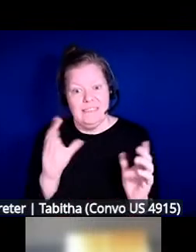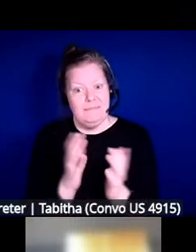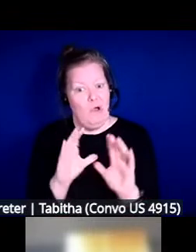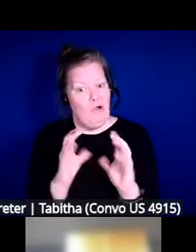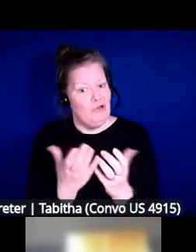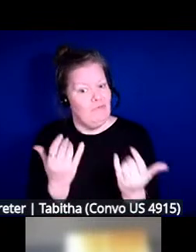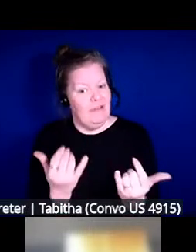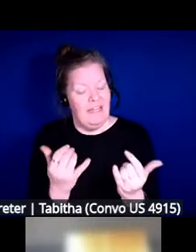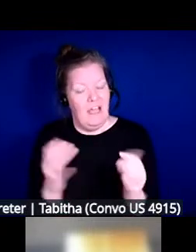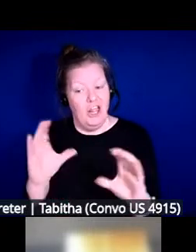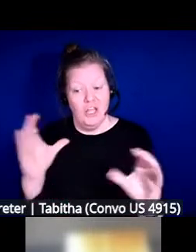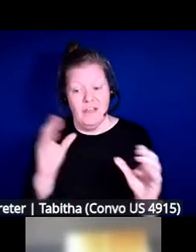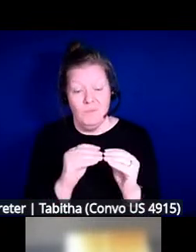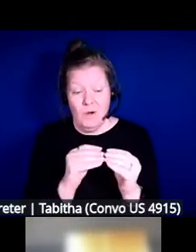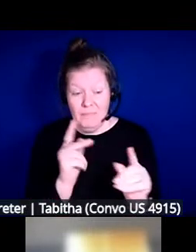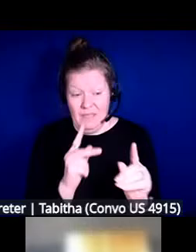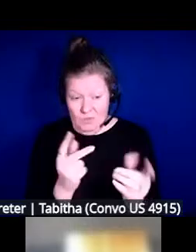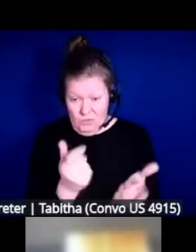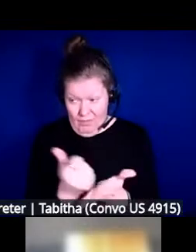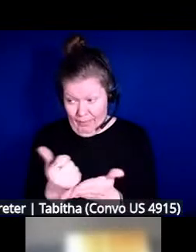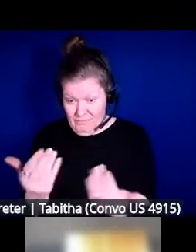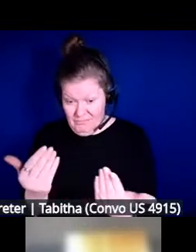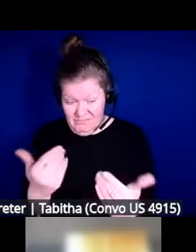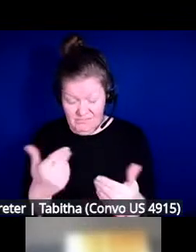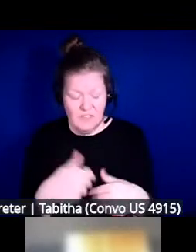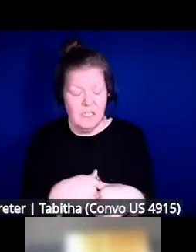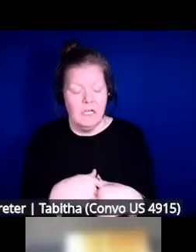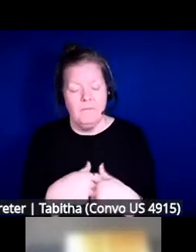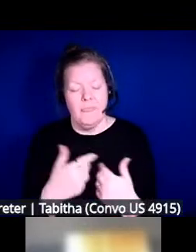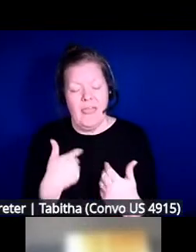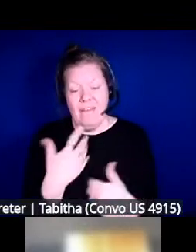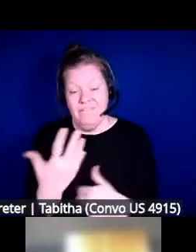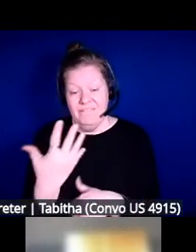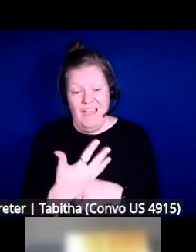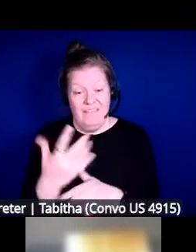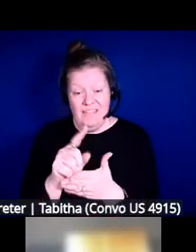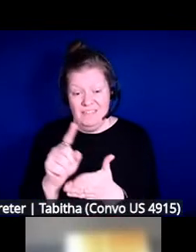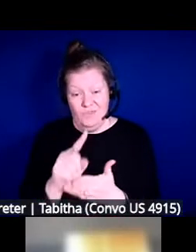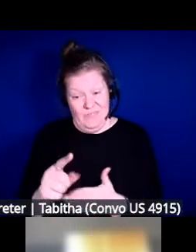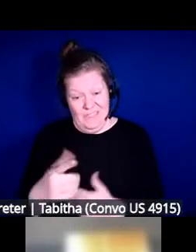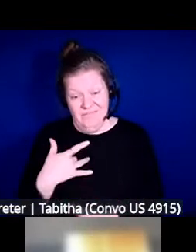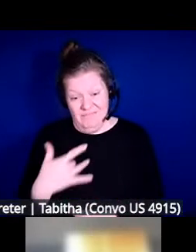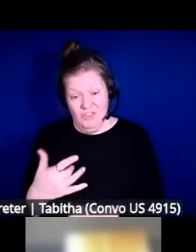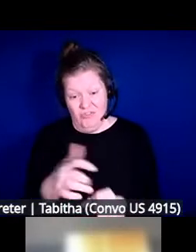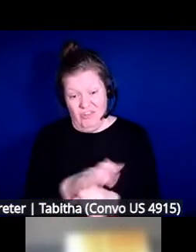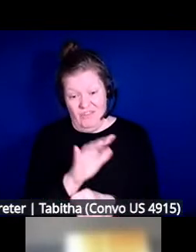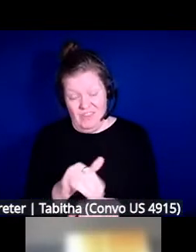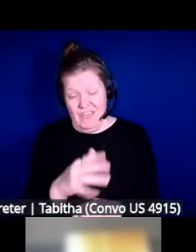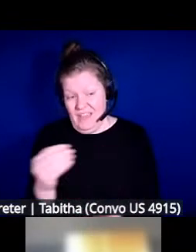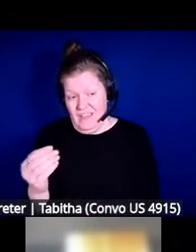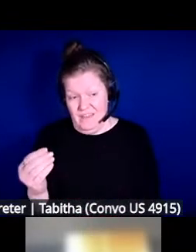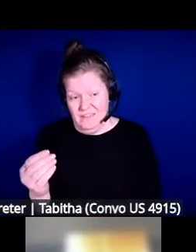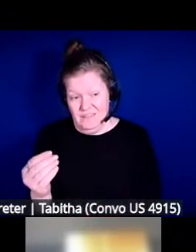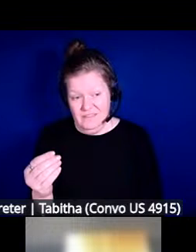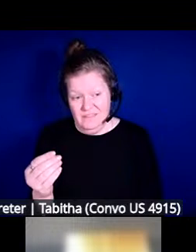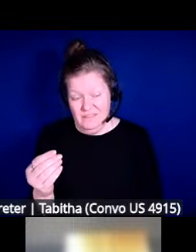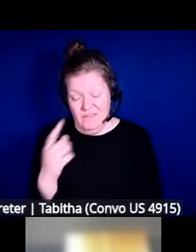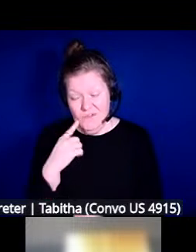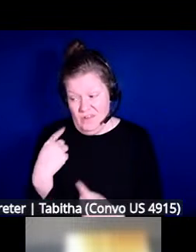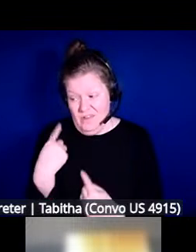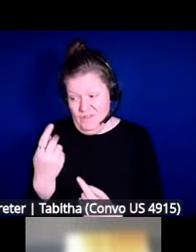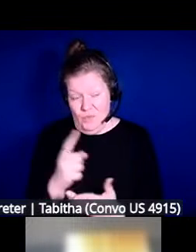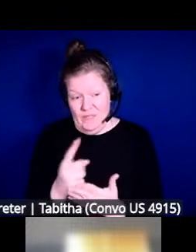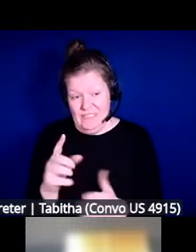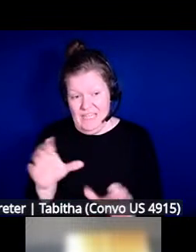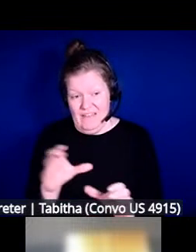now. We're looking for more people to start filling it in. We got 5 days a week, generally speaking, to cover, and for the last few weeks, I've